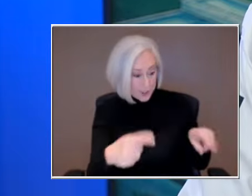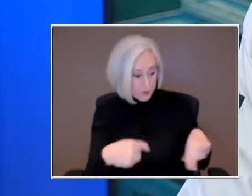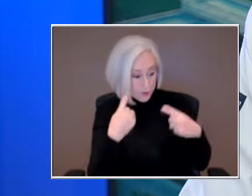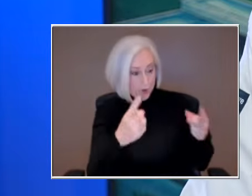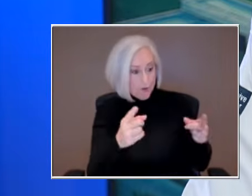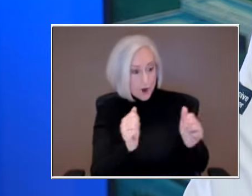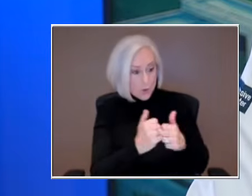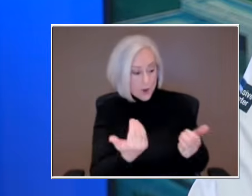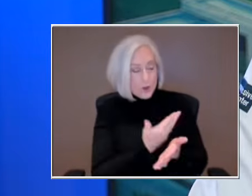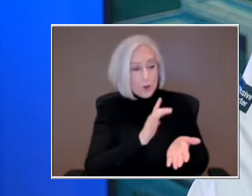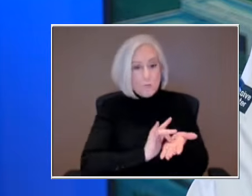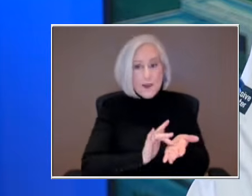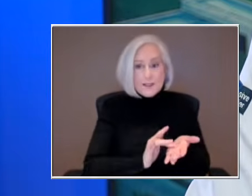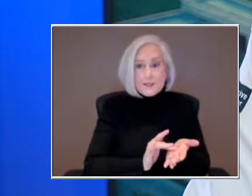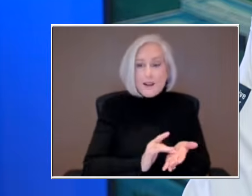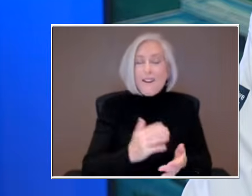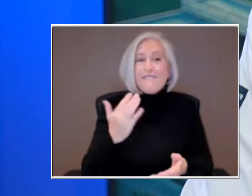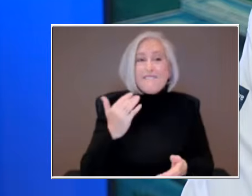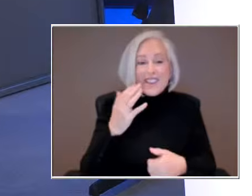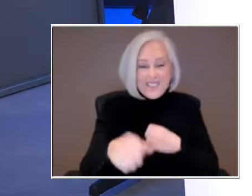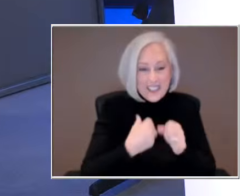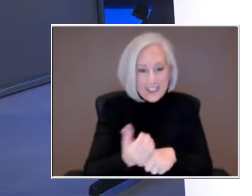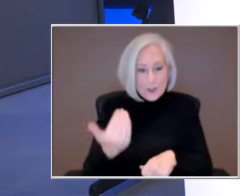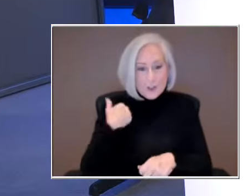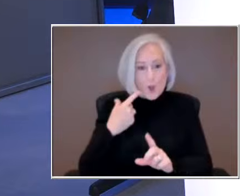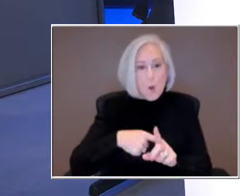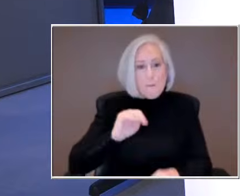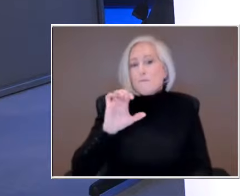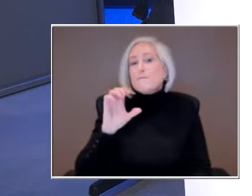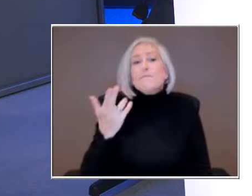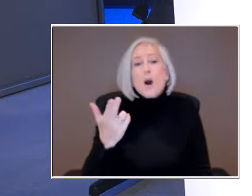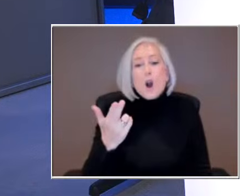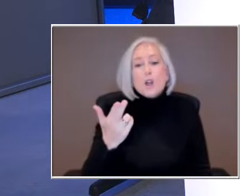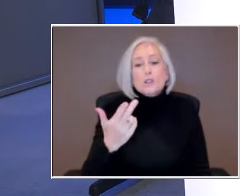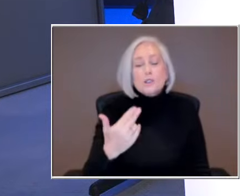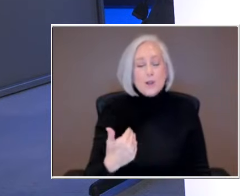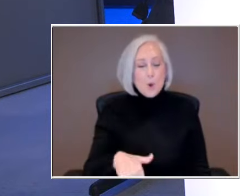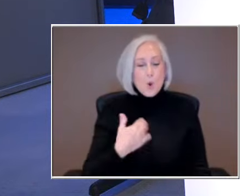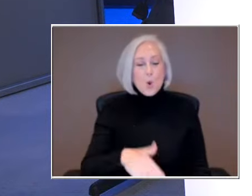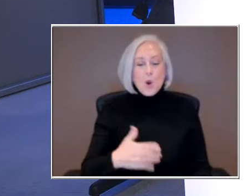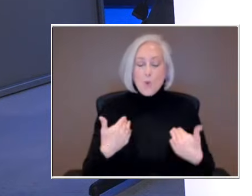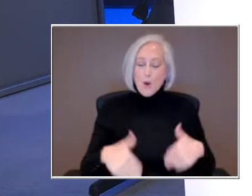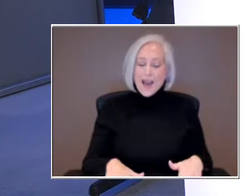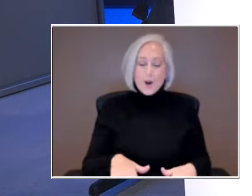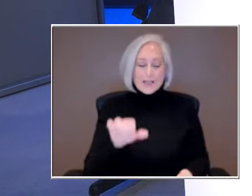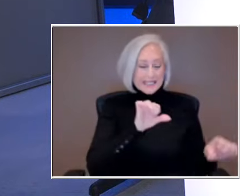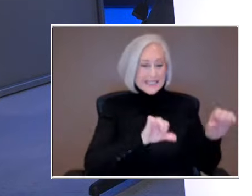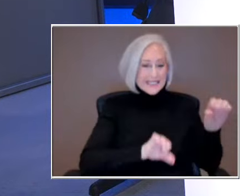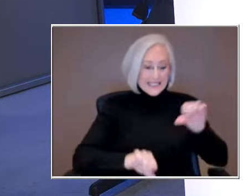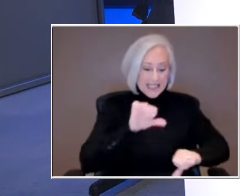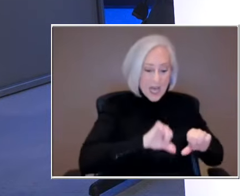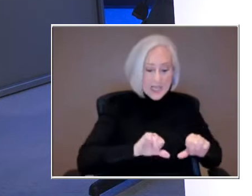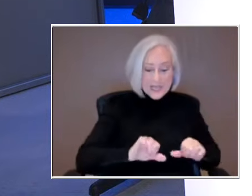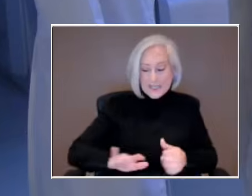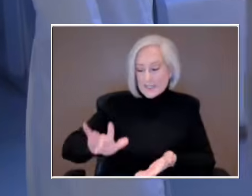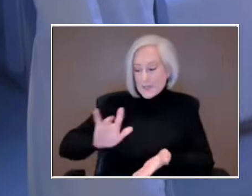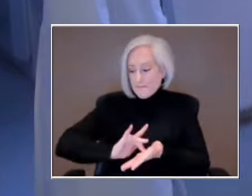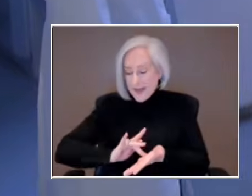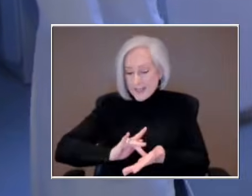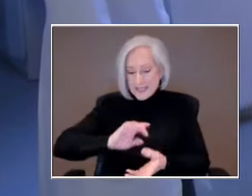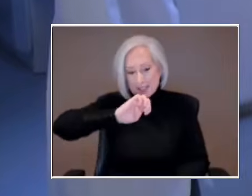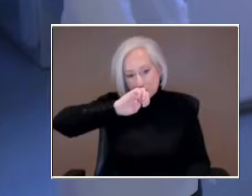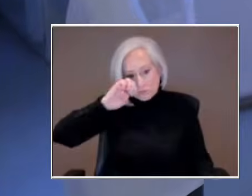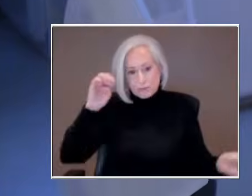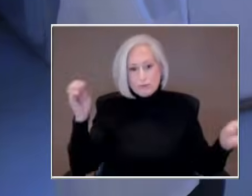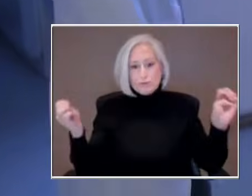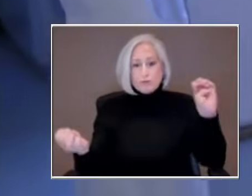that came to the market. What an evolution. Of science and medicine. And speaking of evolution, we have some general video, not of Jim. This is of